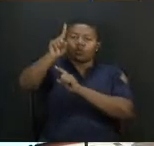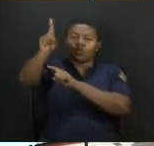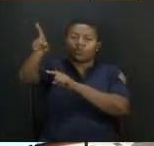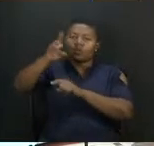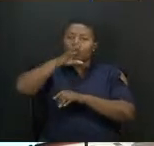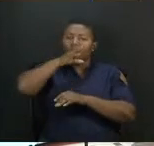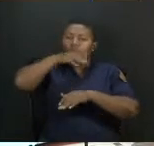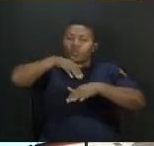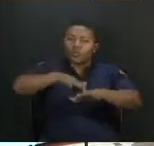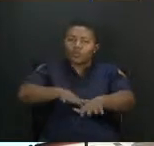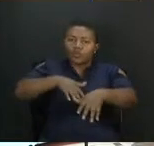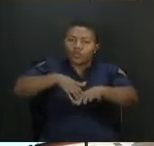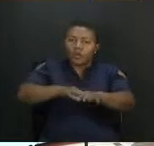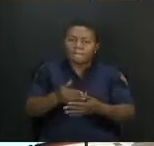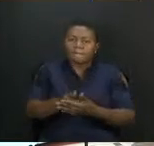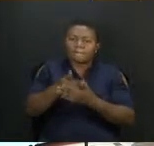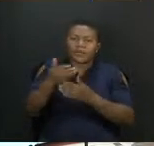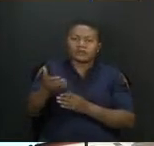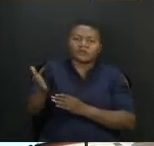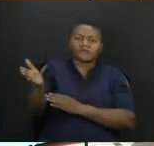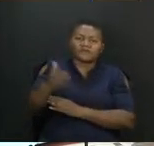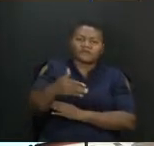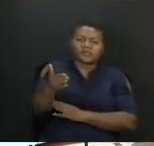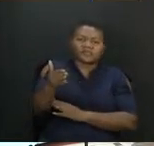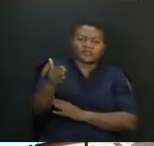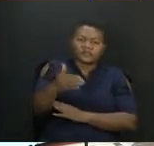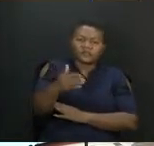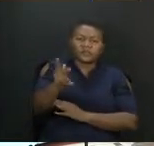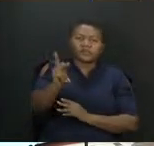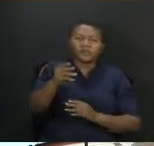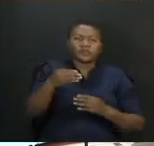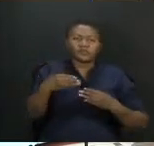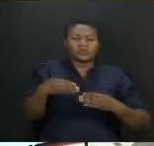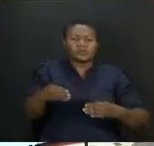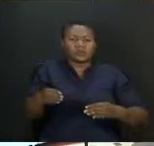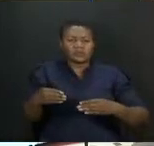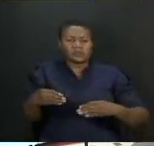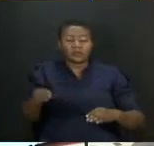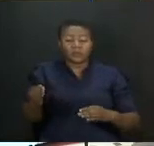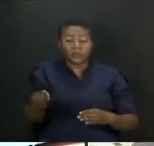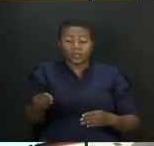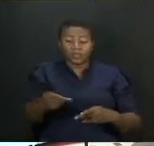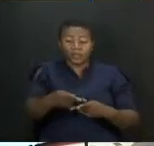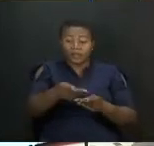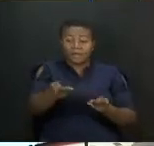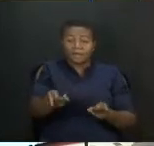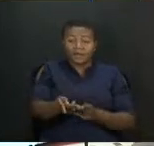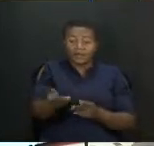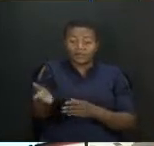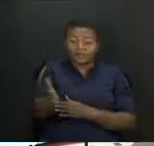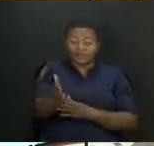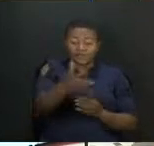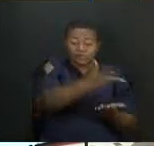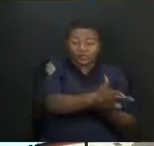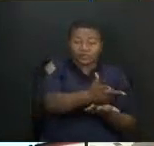still bringing their catch. The landing beach is yet to be commissioned. So the fish is